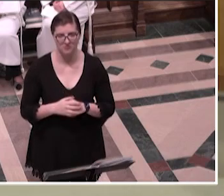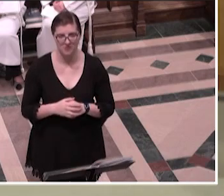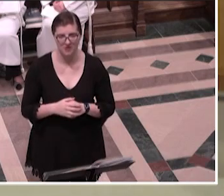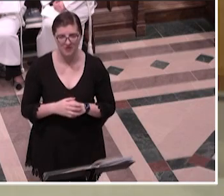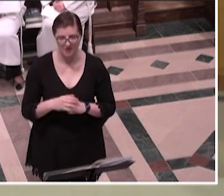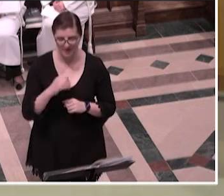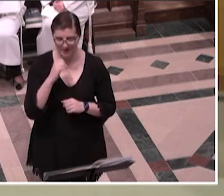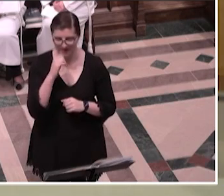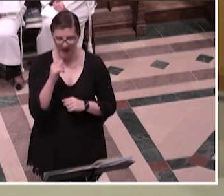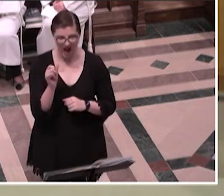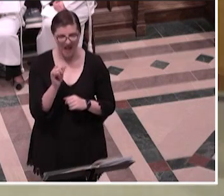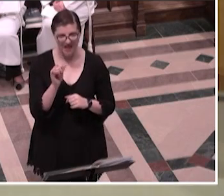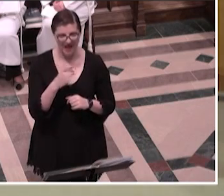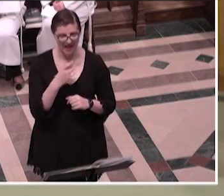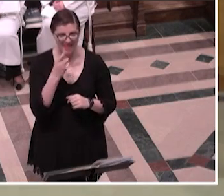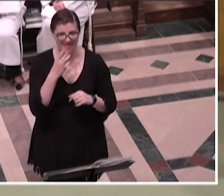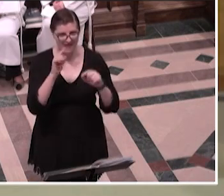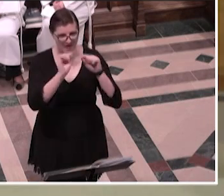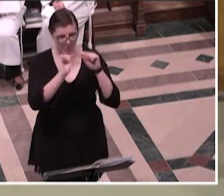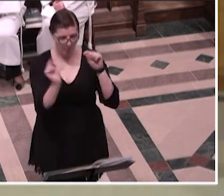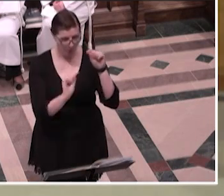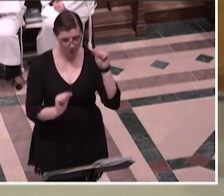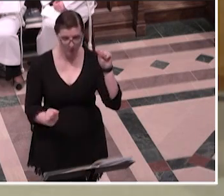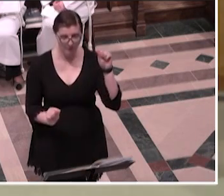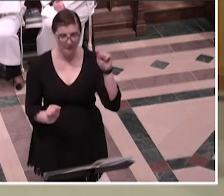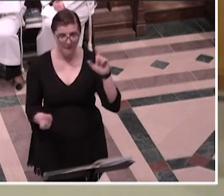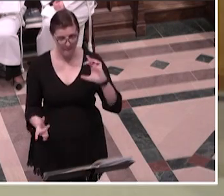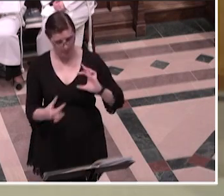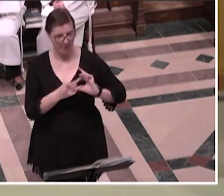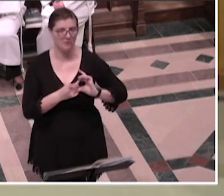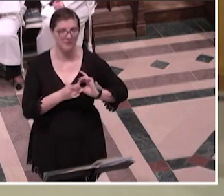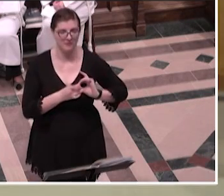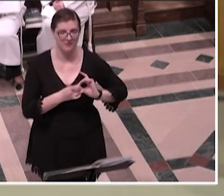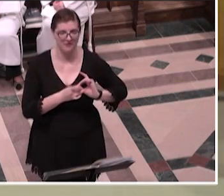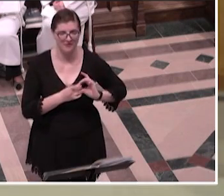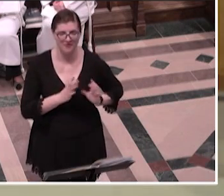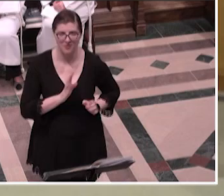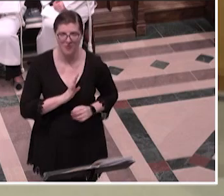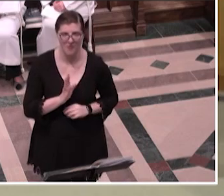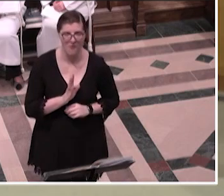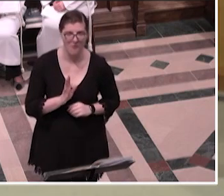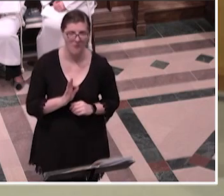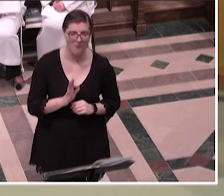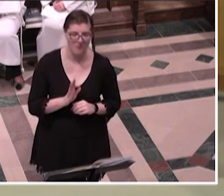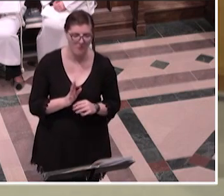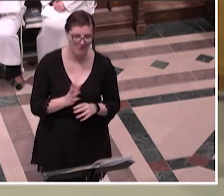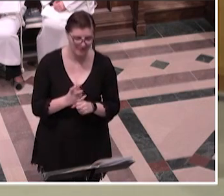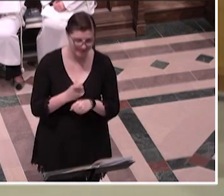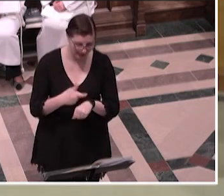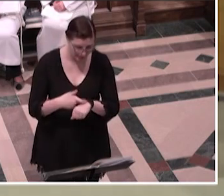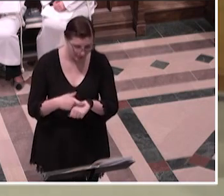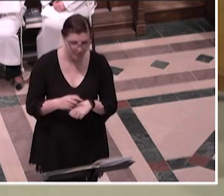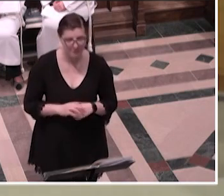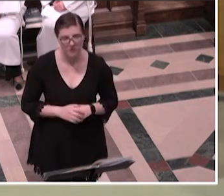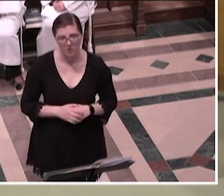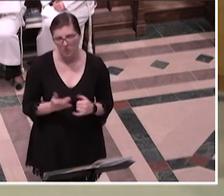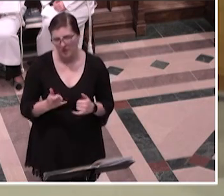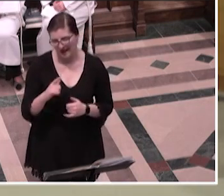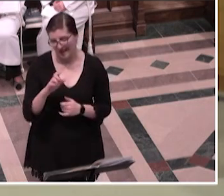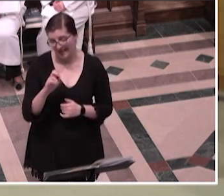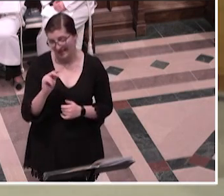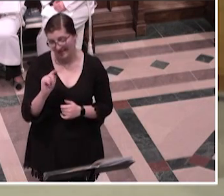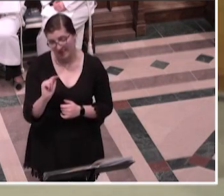lightning bolt to the heart. You see, our Lenten journey offers